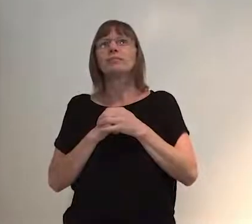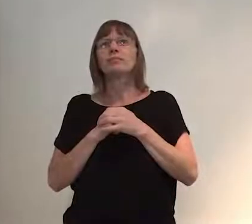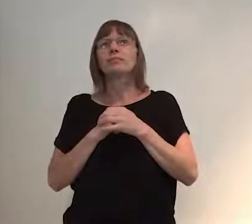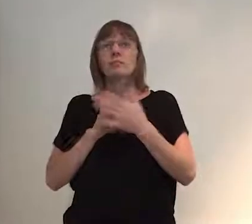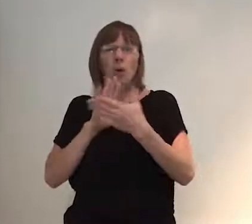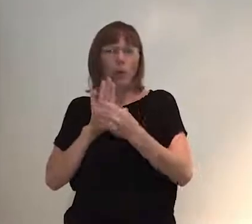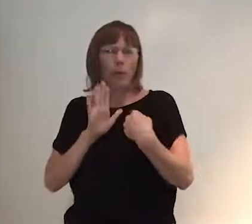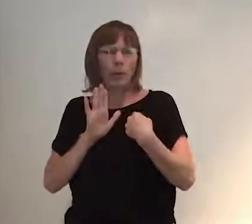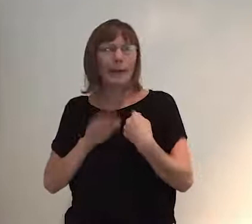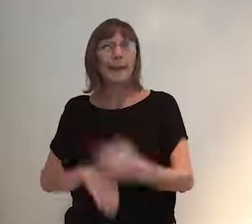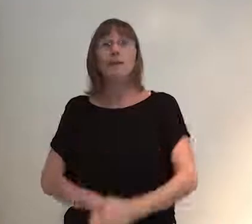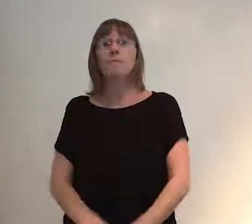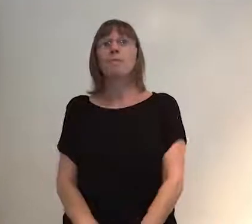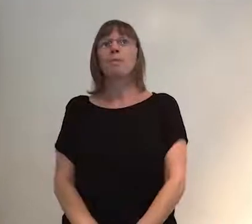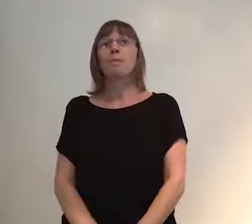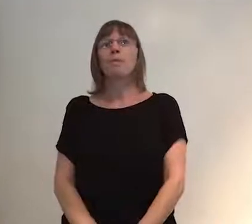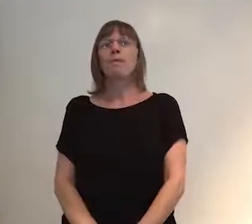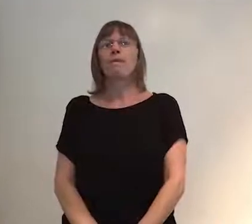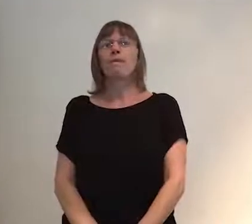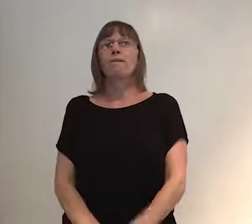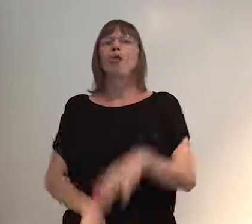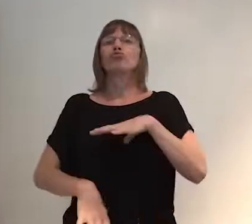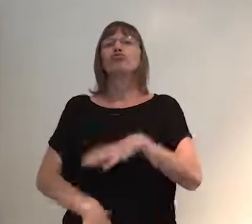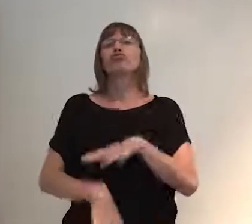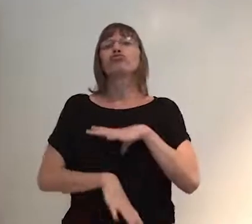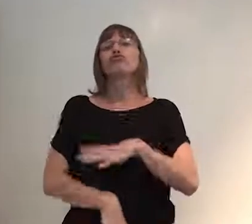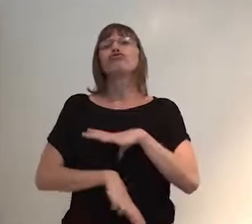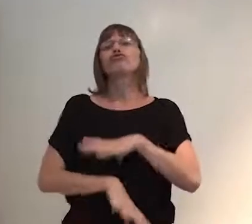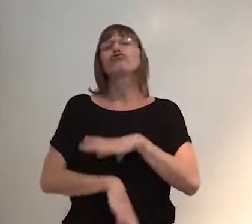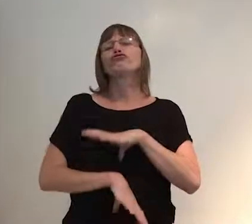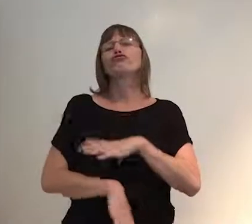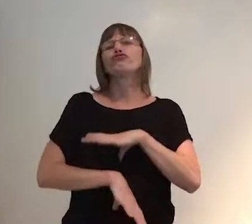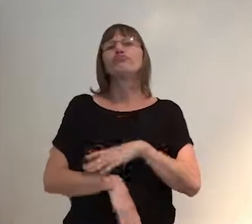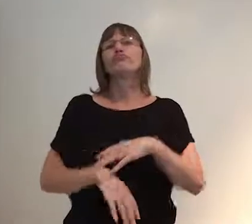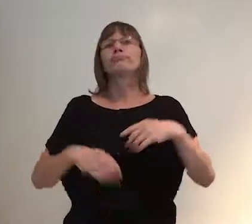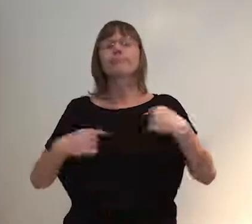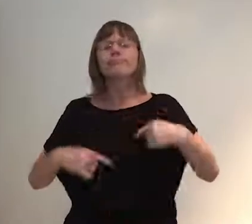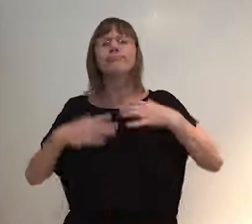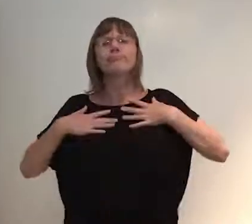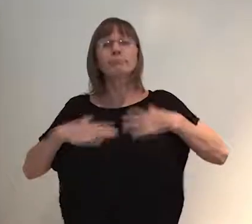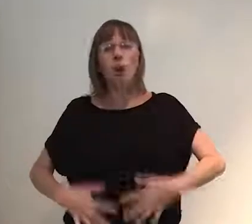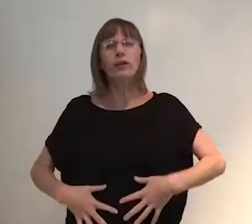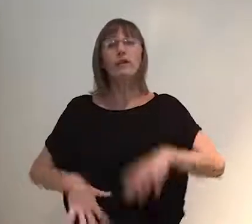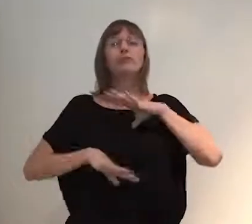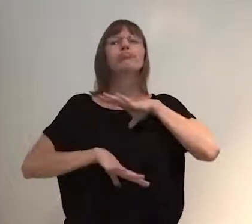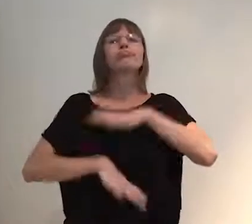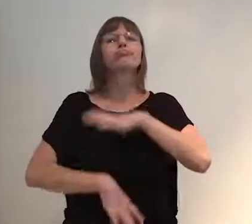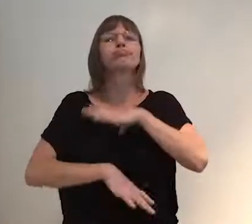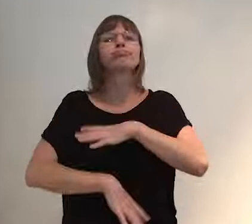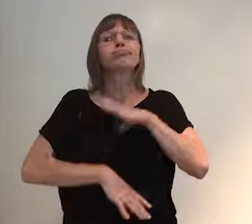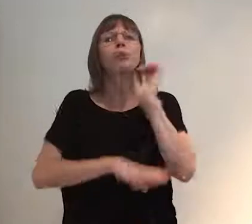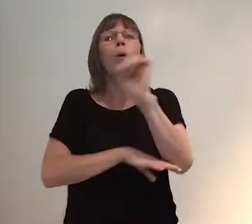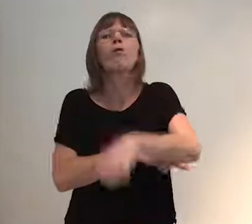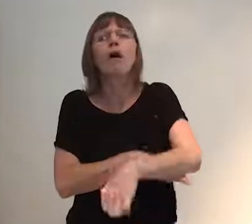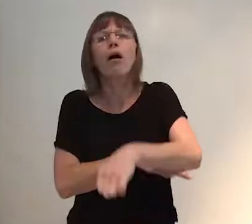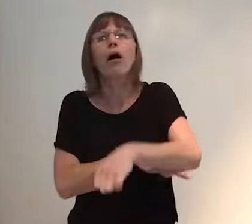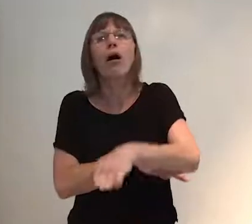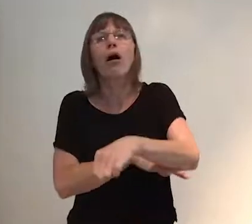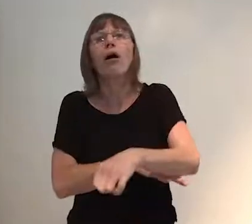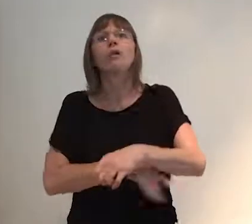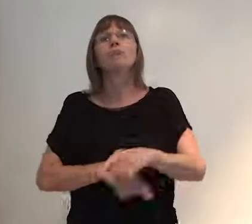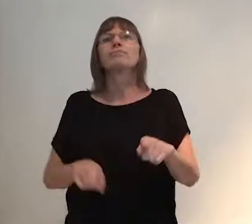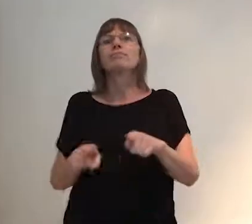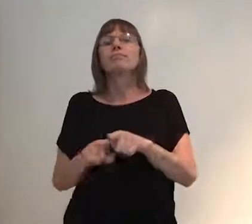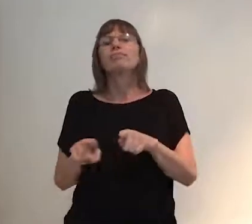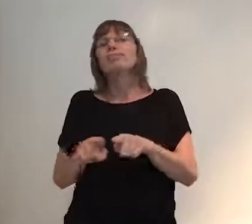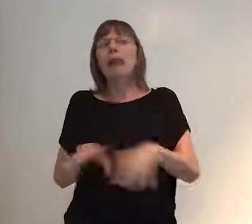toward the hands and just hanging out here, allowing the body to hang over the legs. And